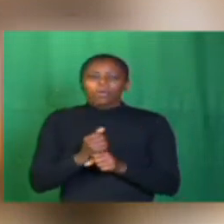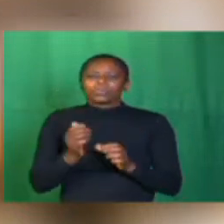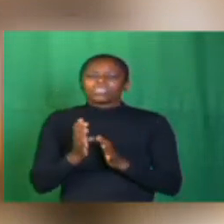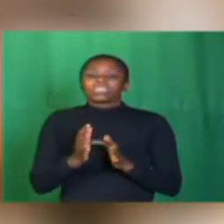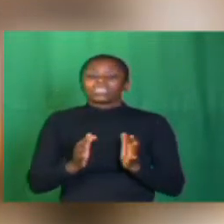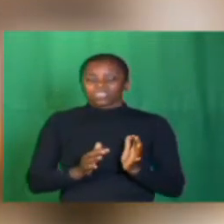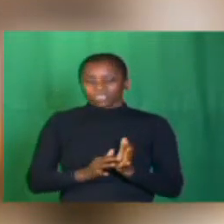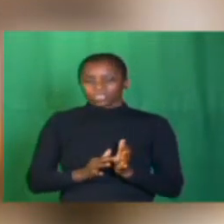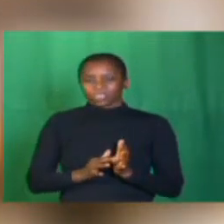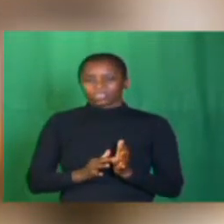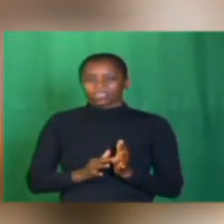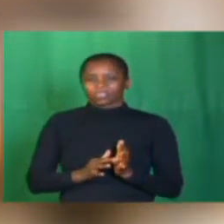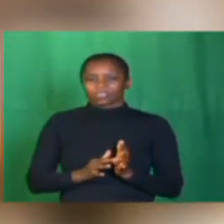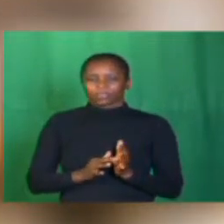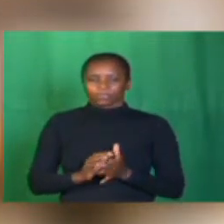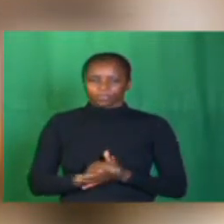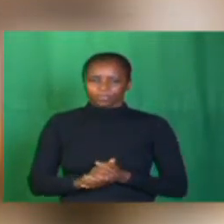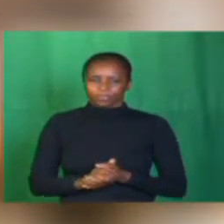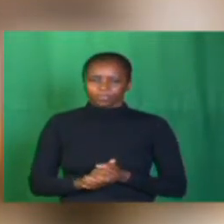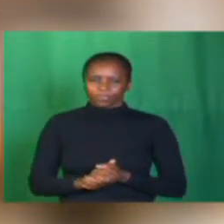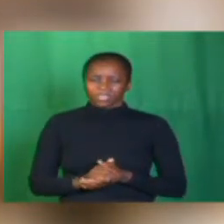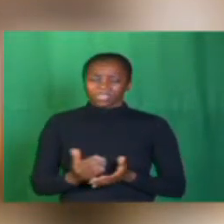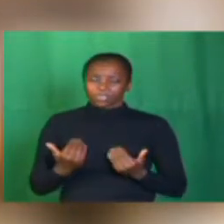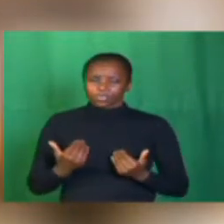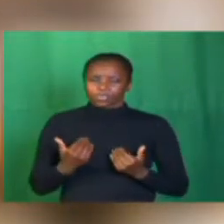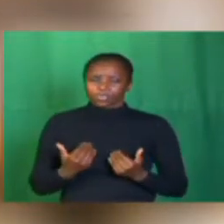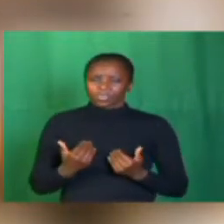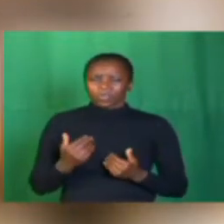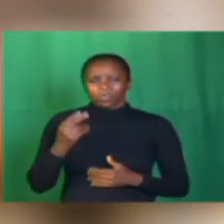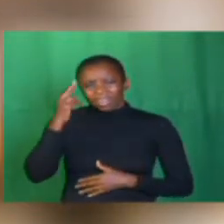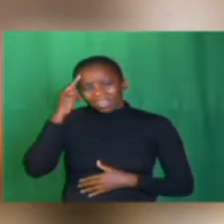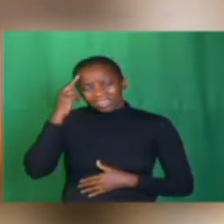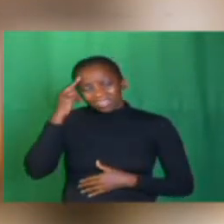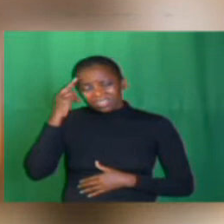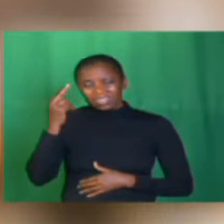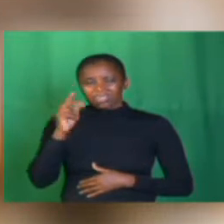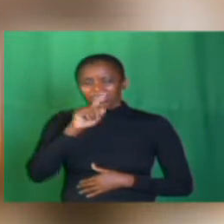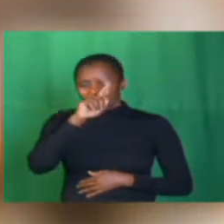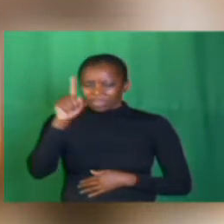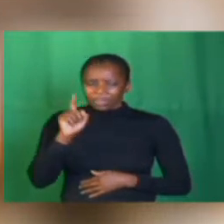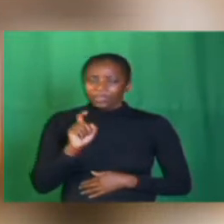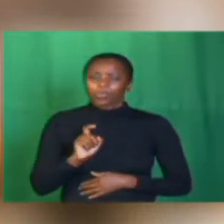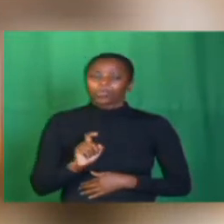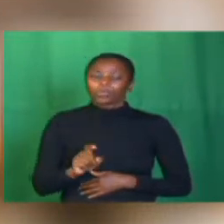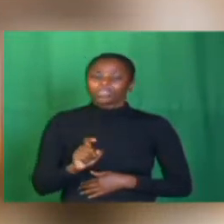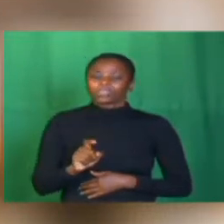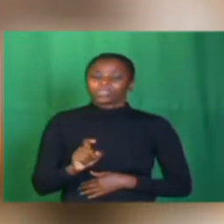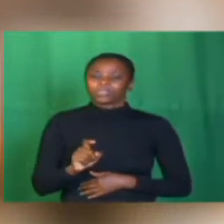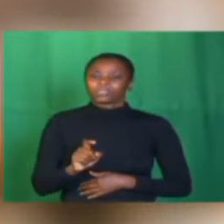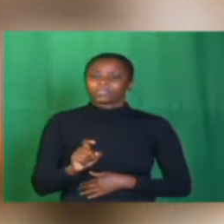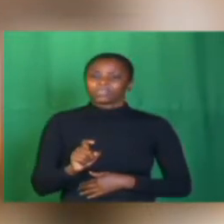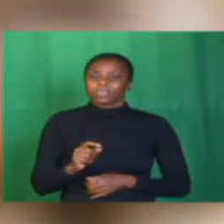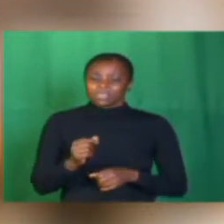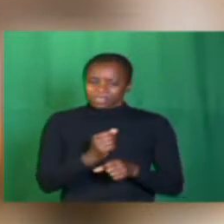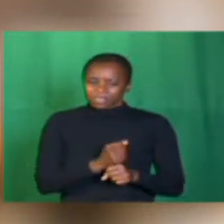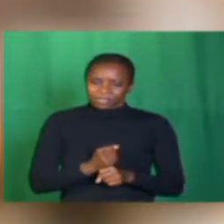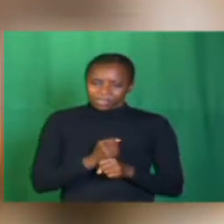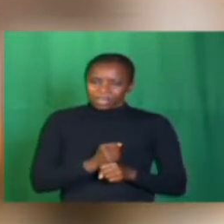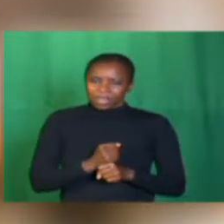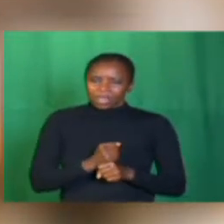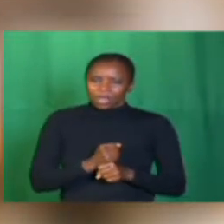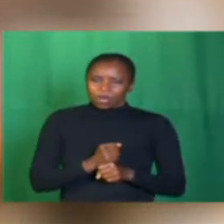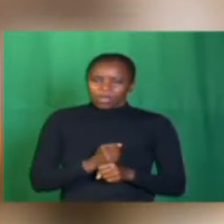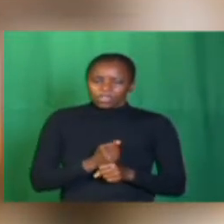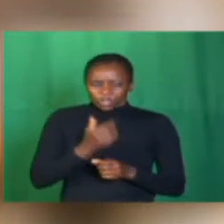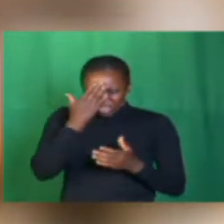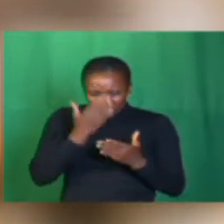Passion narratives? Take note that the question is the question about what